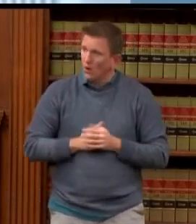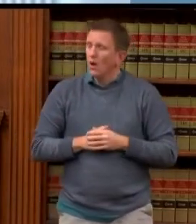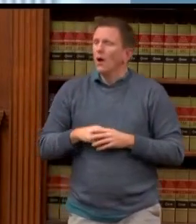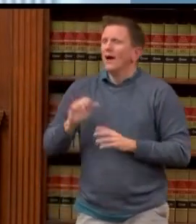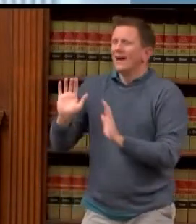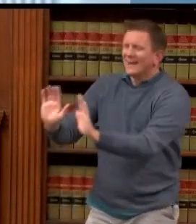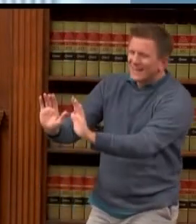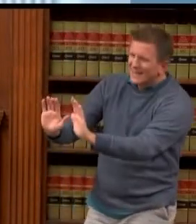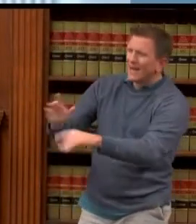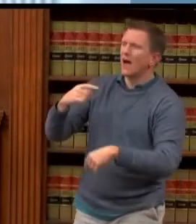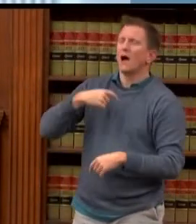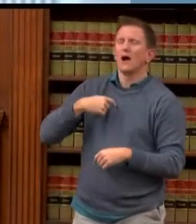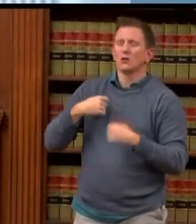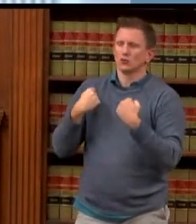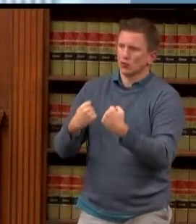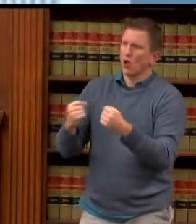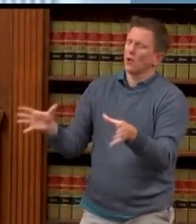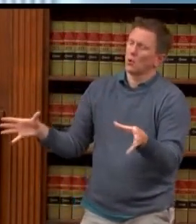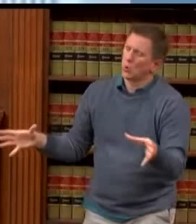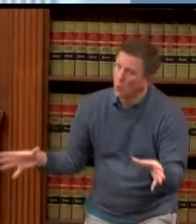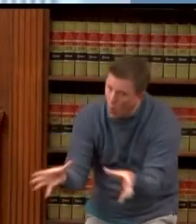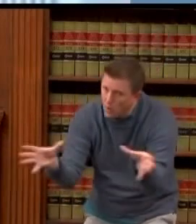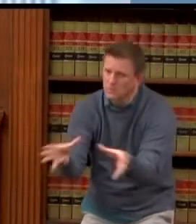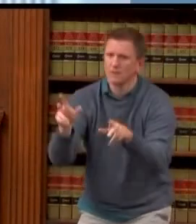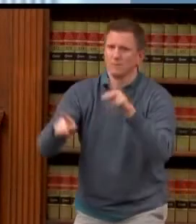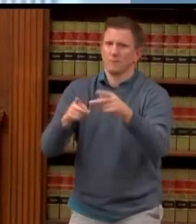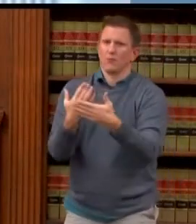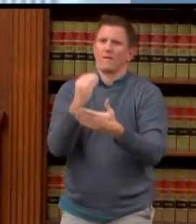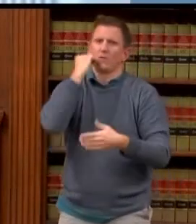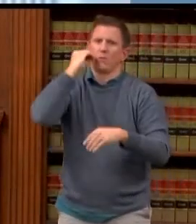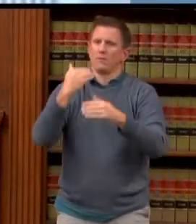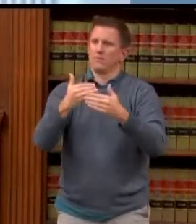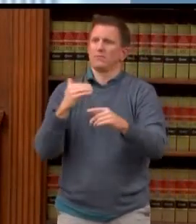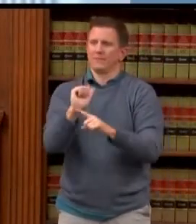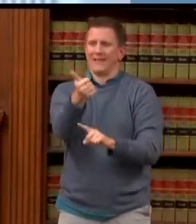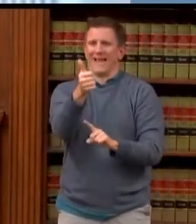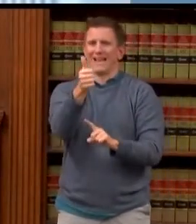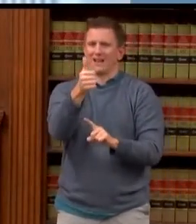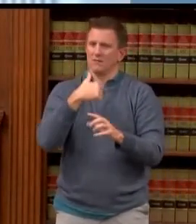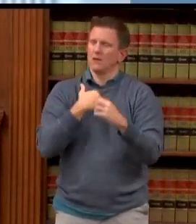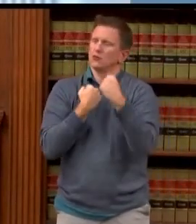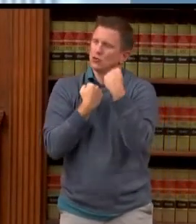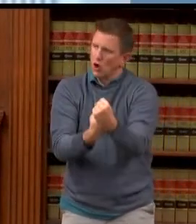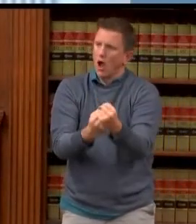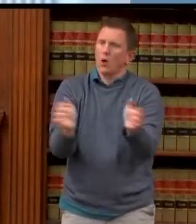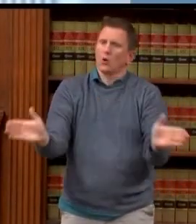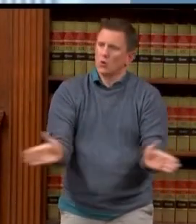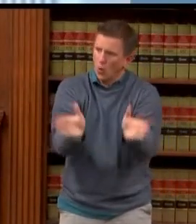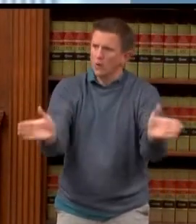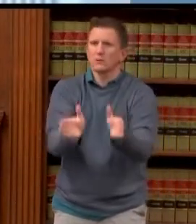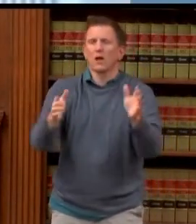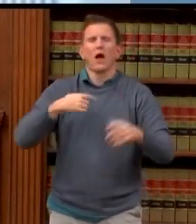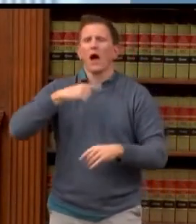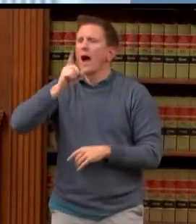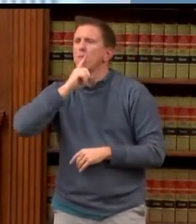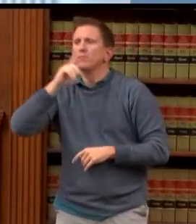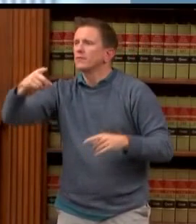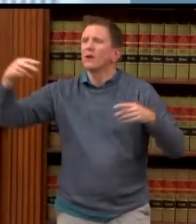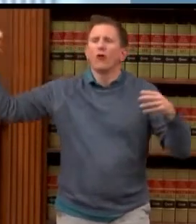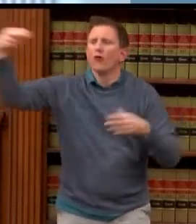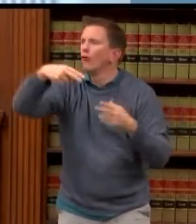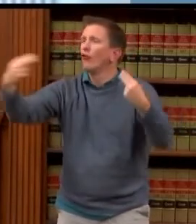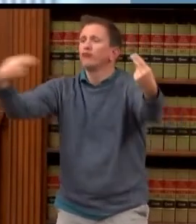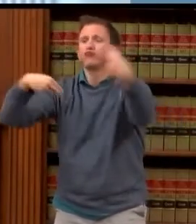not to have multiple households gathering in your home, or you gather somewhere else. Again, this is about